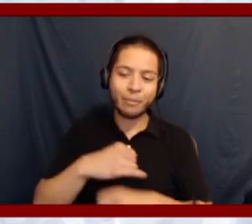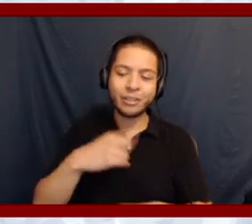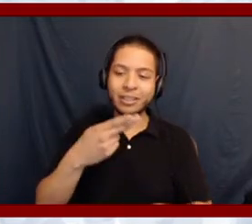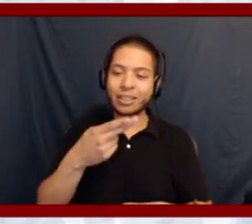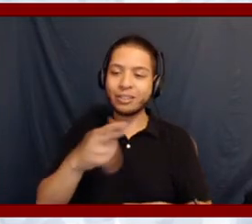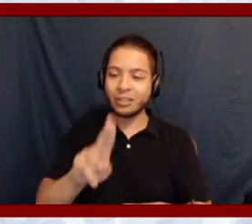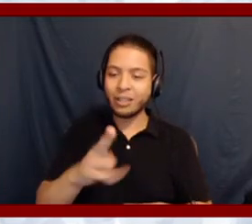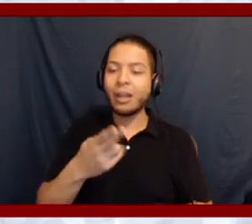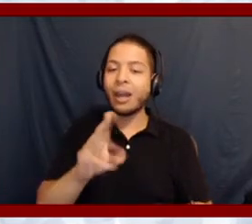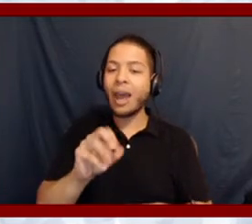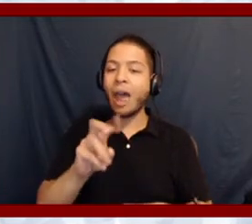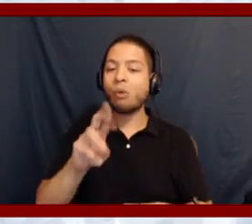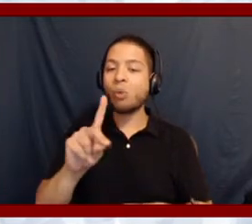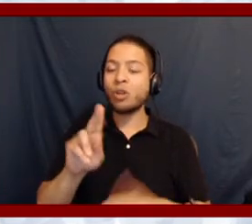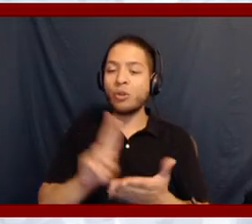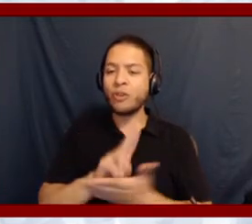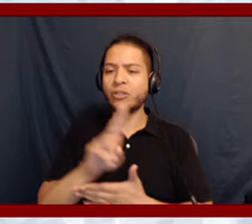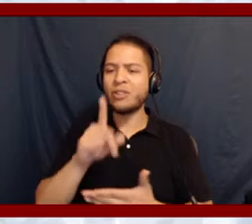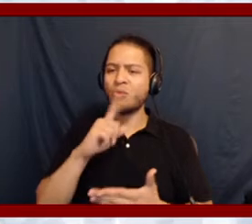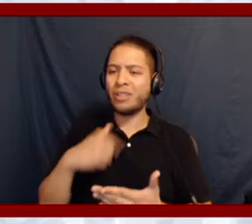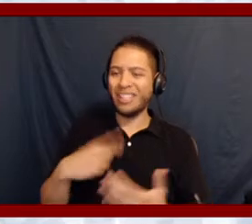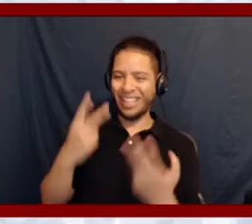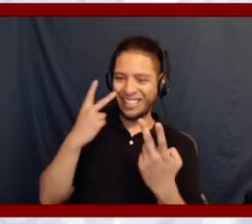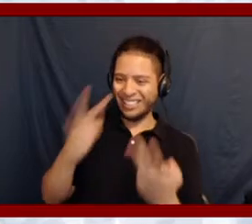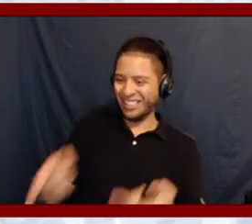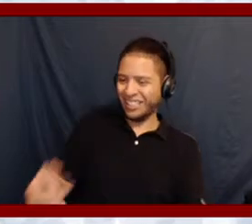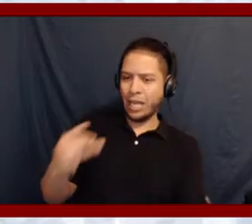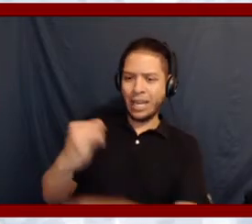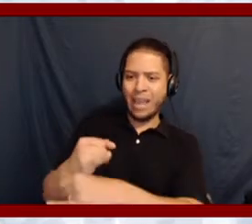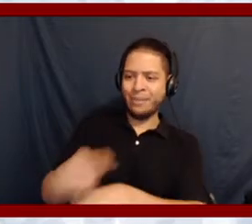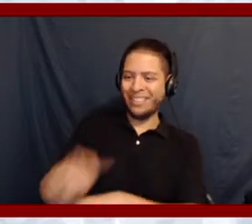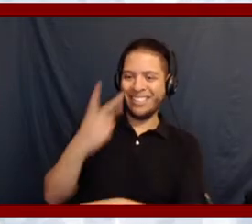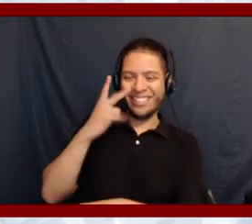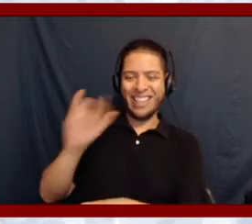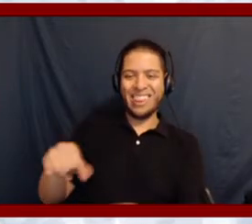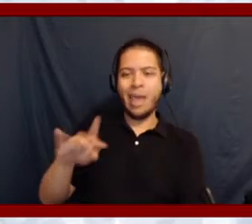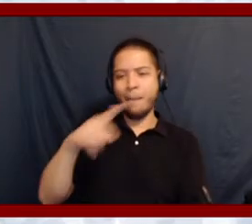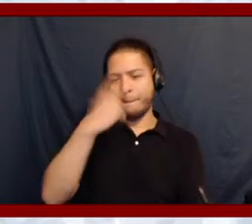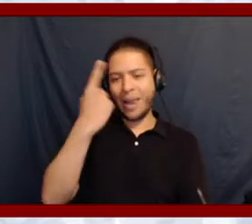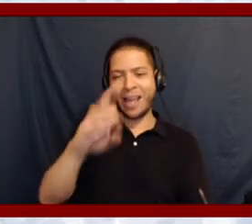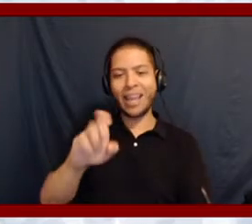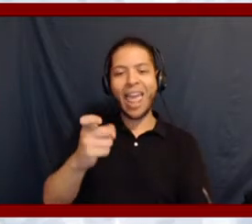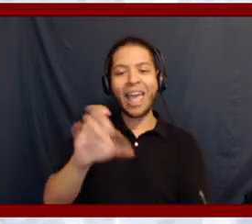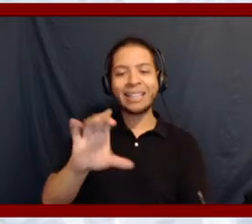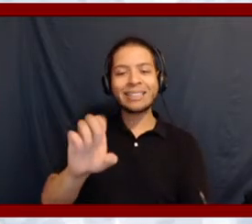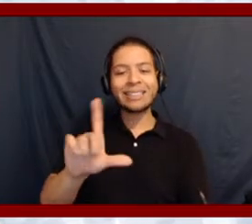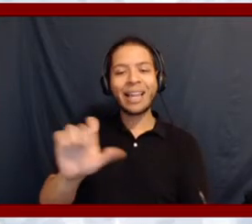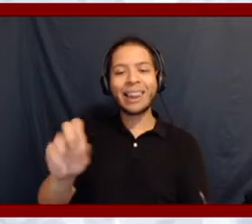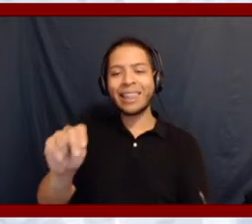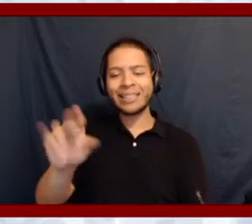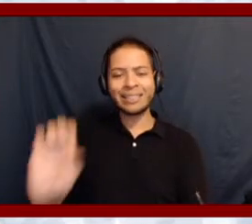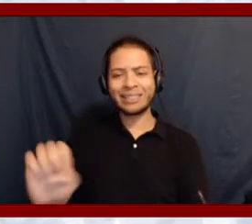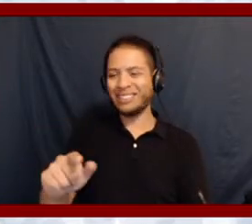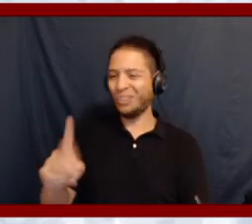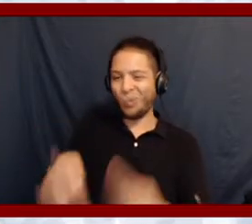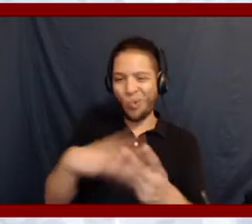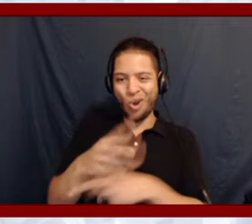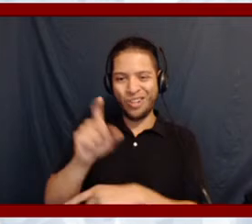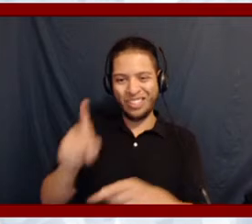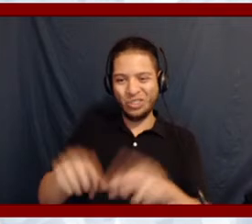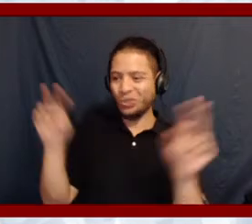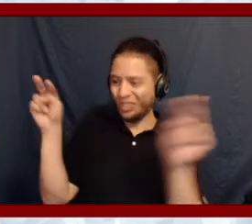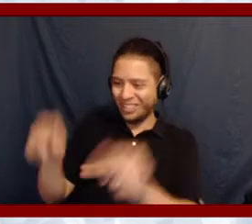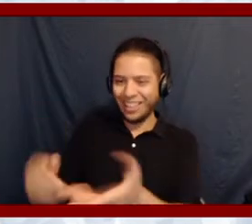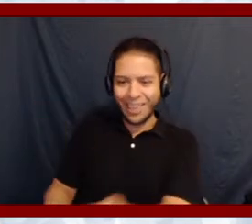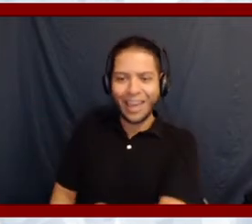There's so much Black excellence happening on these colleges that the world needs to see that. So I look forward to partnering with you, rolling up my